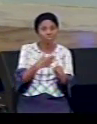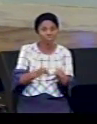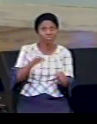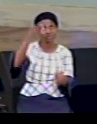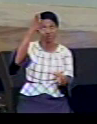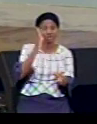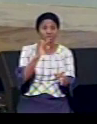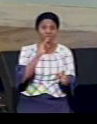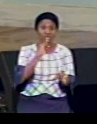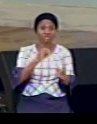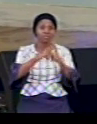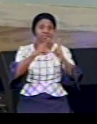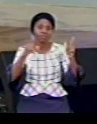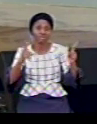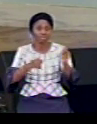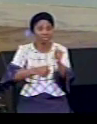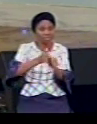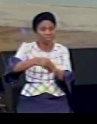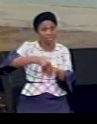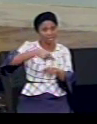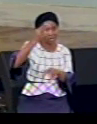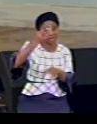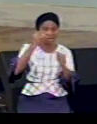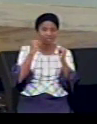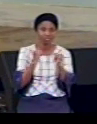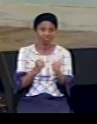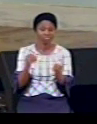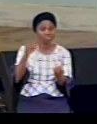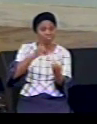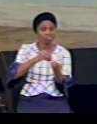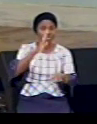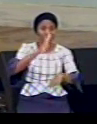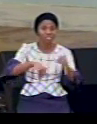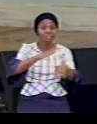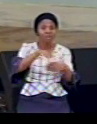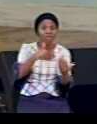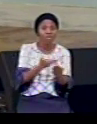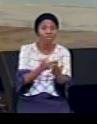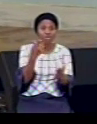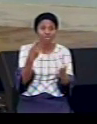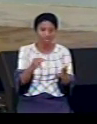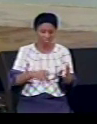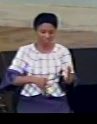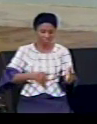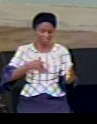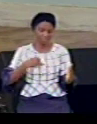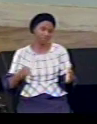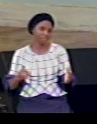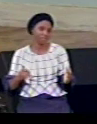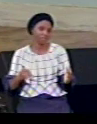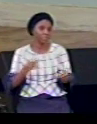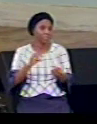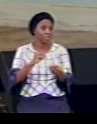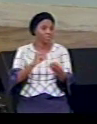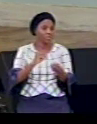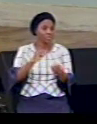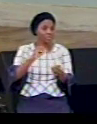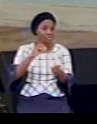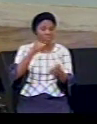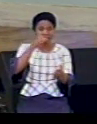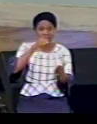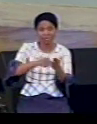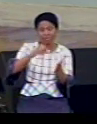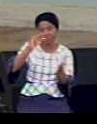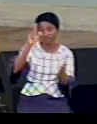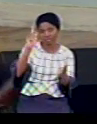greater, is higher, is stronger than all the symptoms. He trusts in